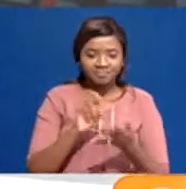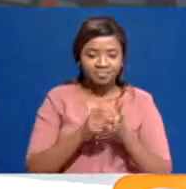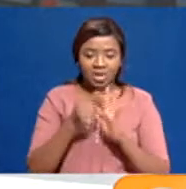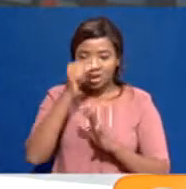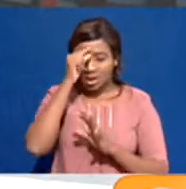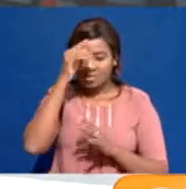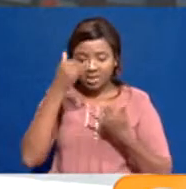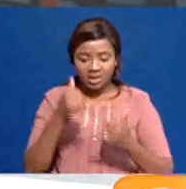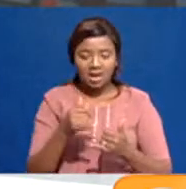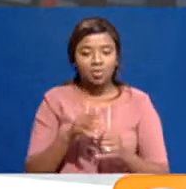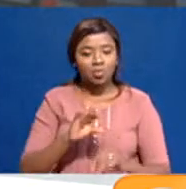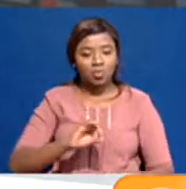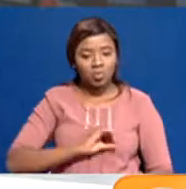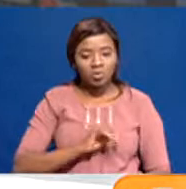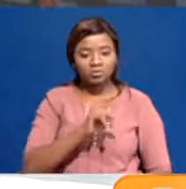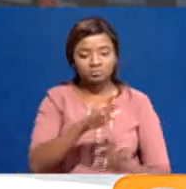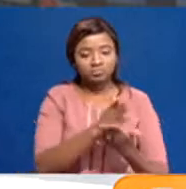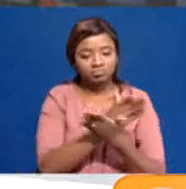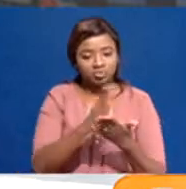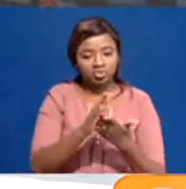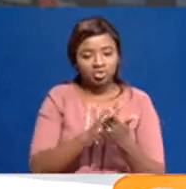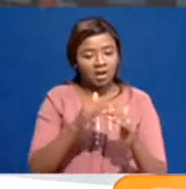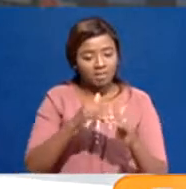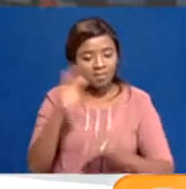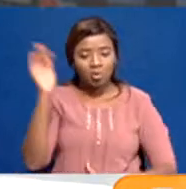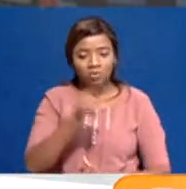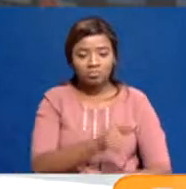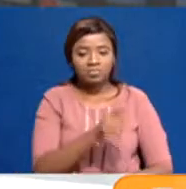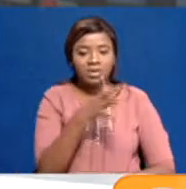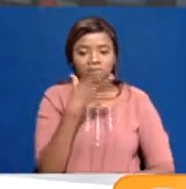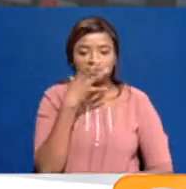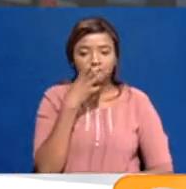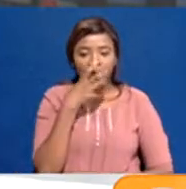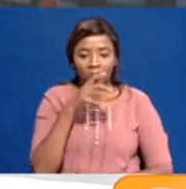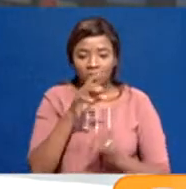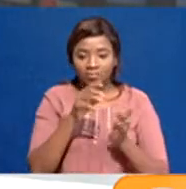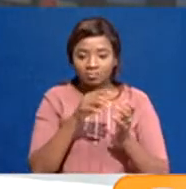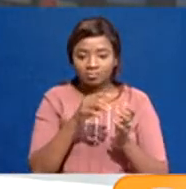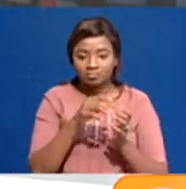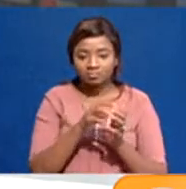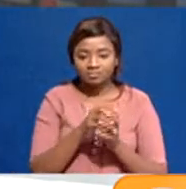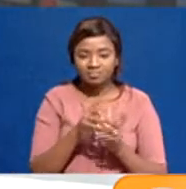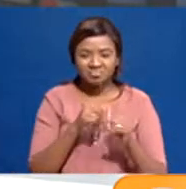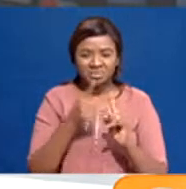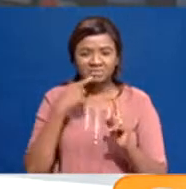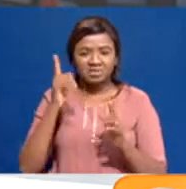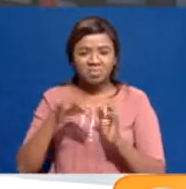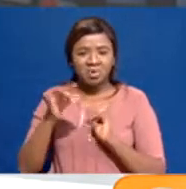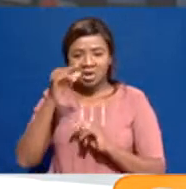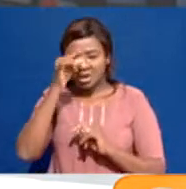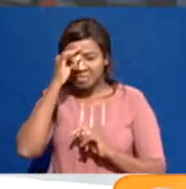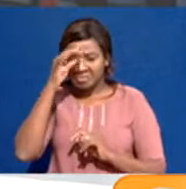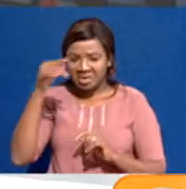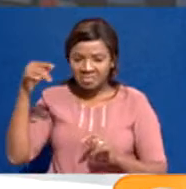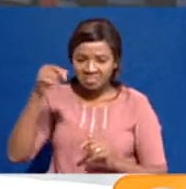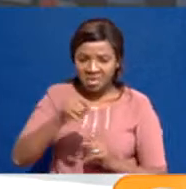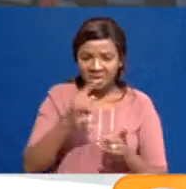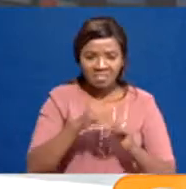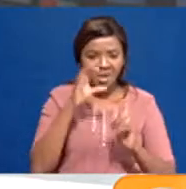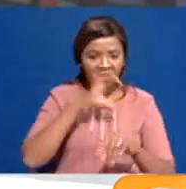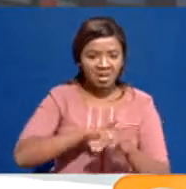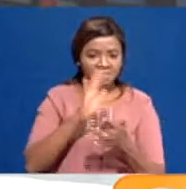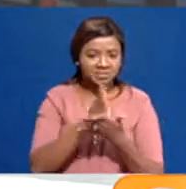majority shareholder of Telkom Kenya. Yatani told the MPs that contrary to claims that government paid and did not receive the shares